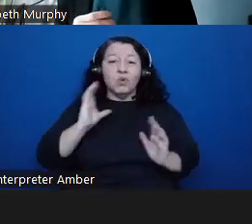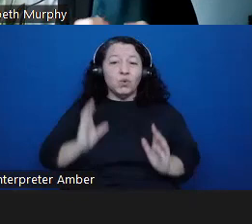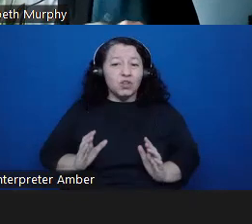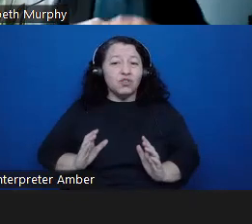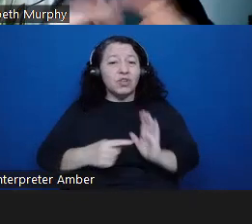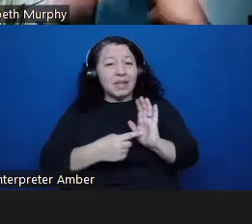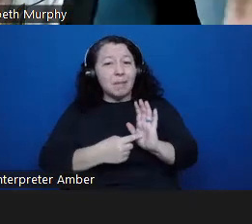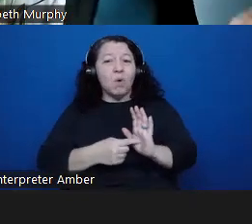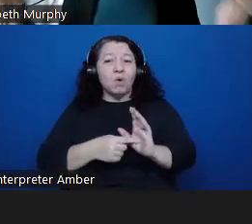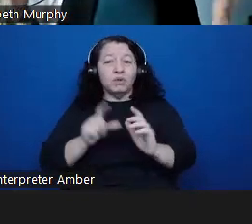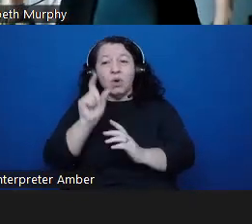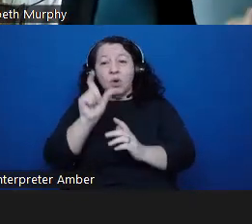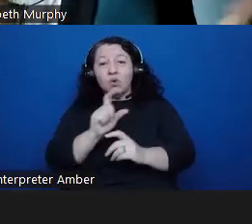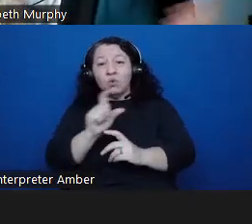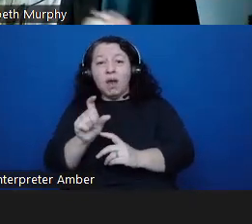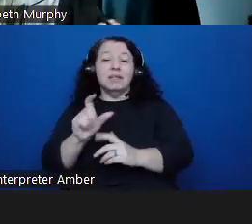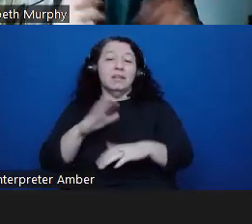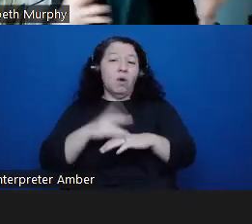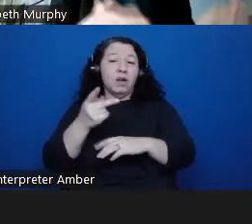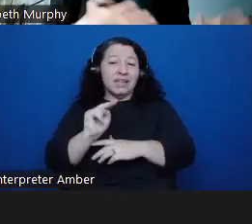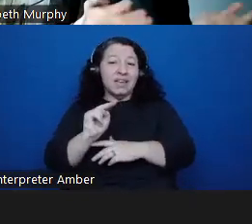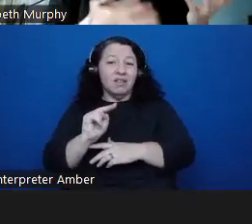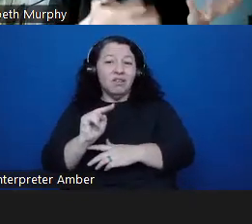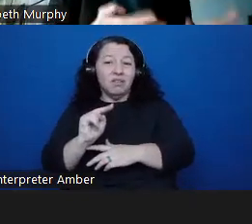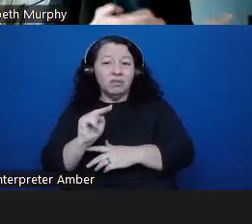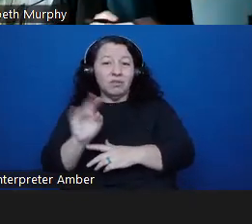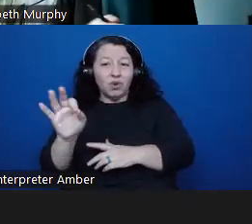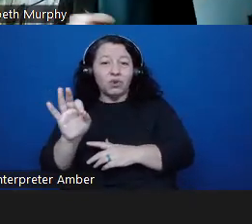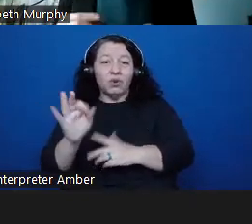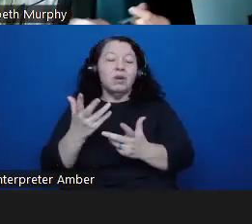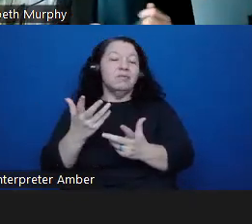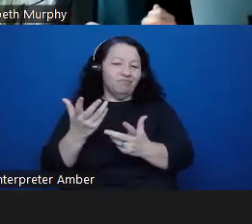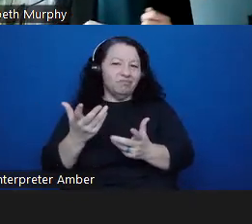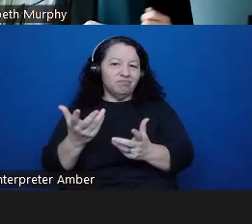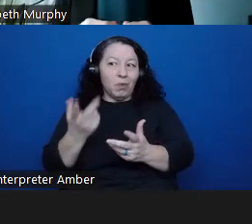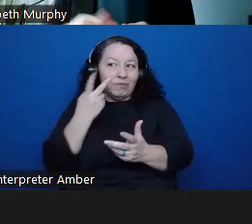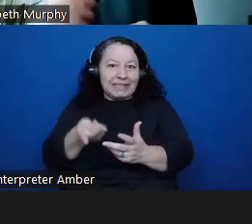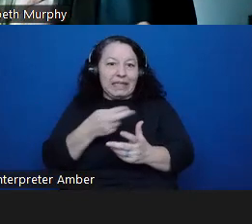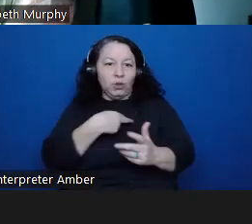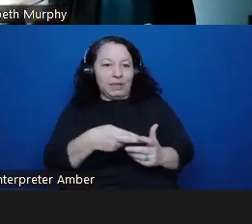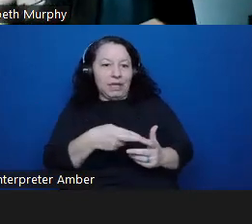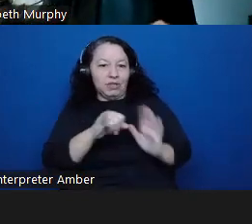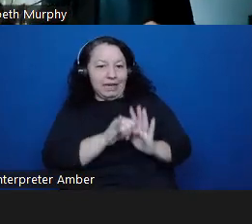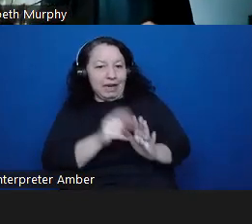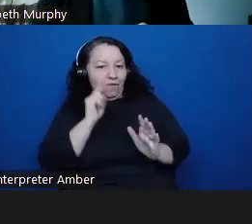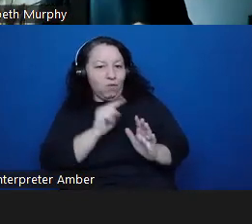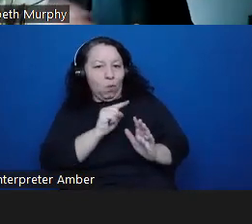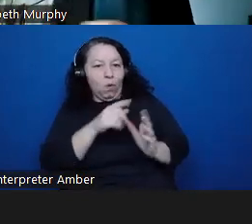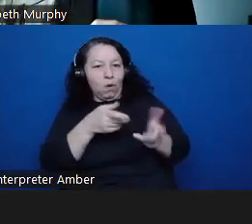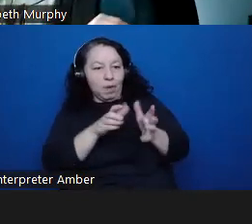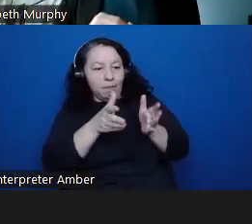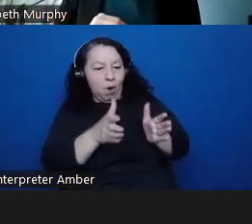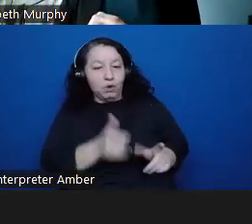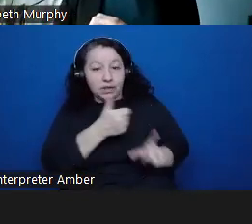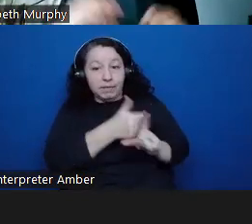kiln furniture have been observed and reflect not only probably the religious identity of the potters, but these inscribed